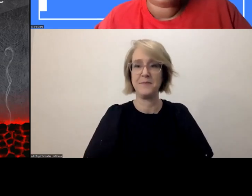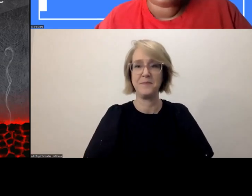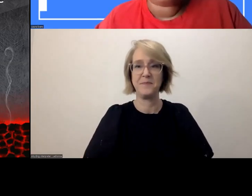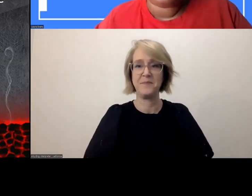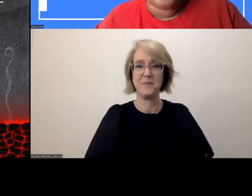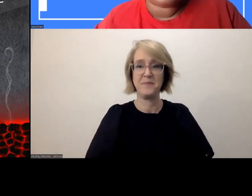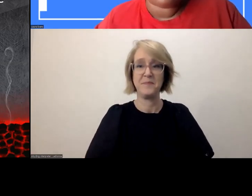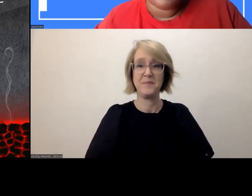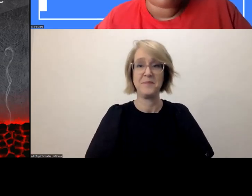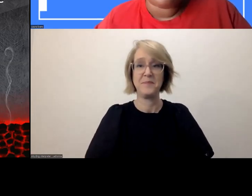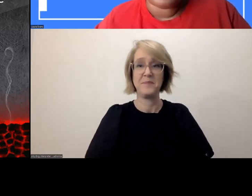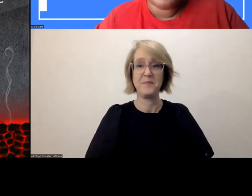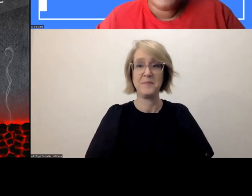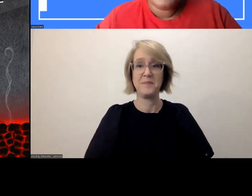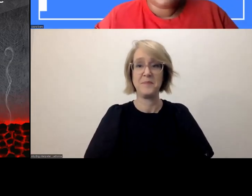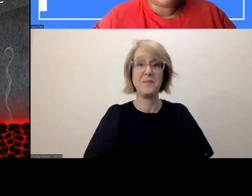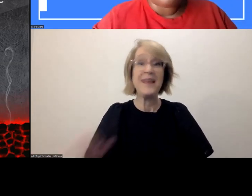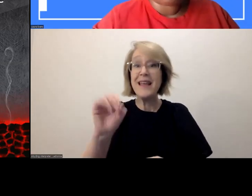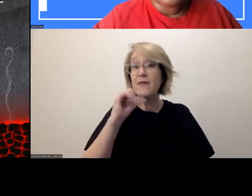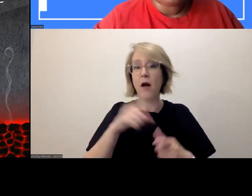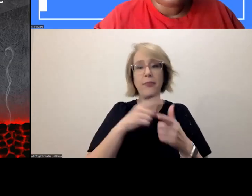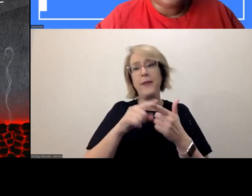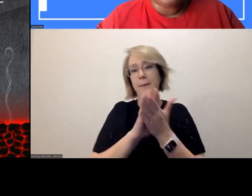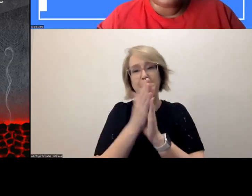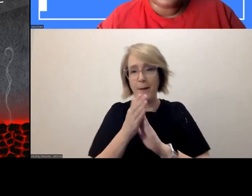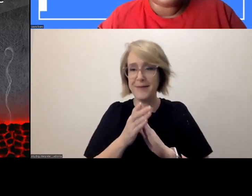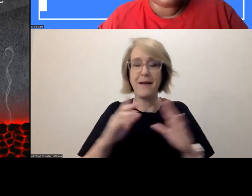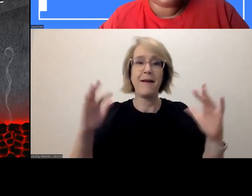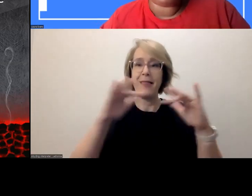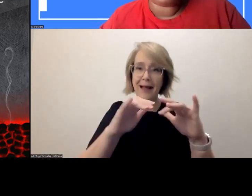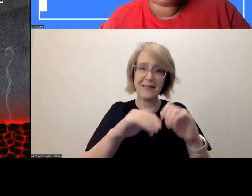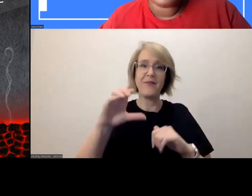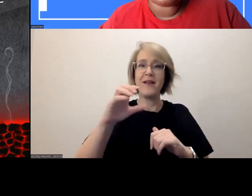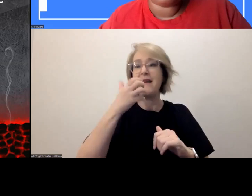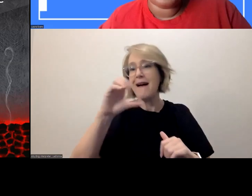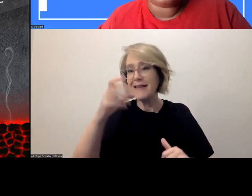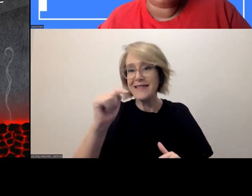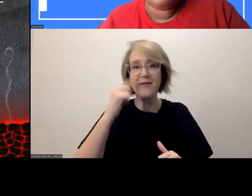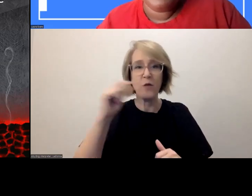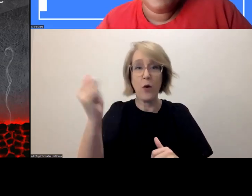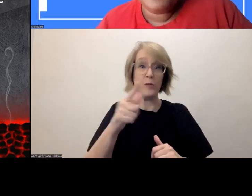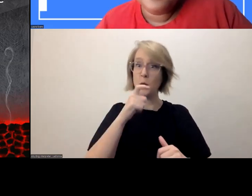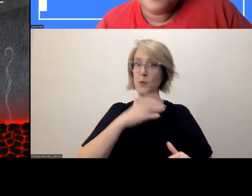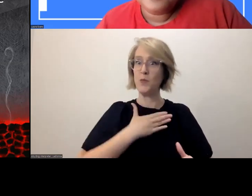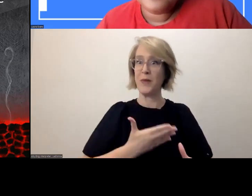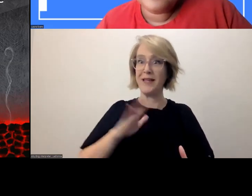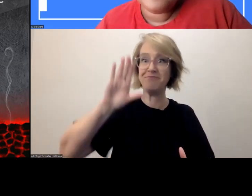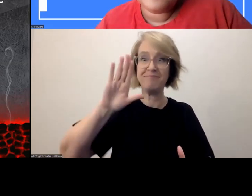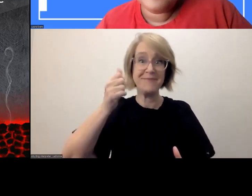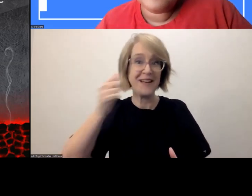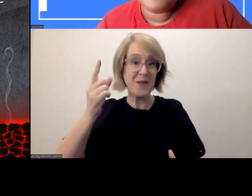this will be a collective hot seat for everyone. So do we have a brave soul who would like to take this one on?